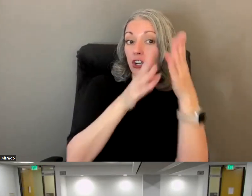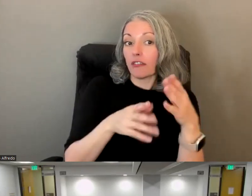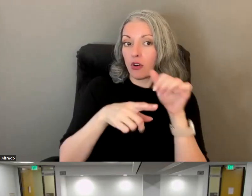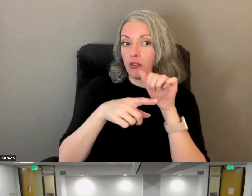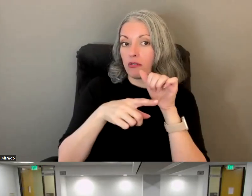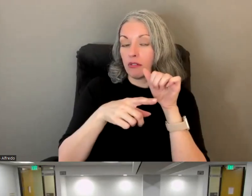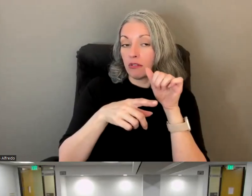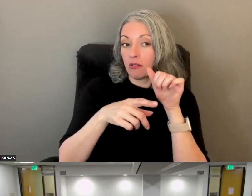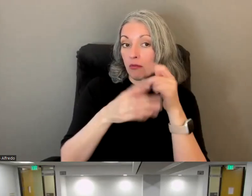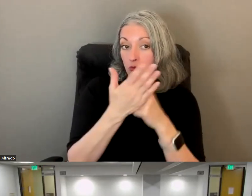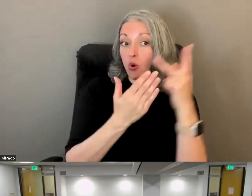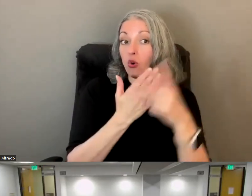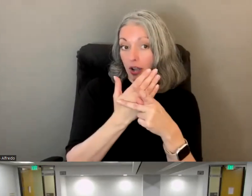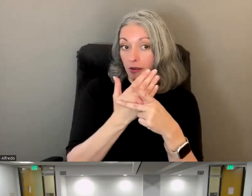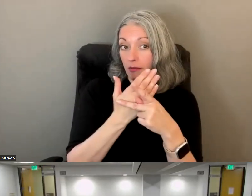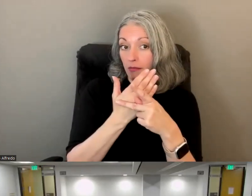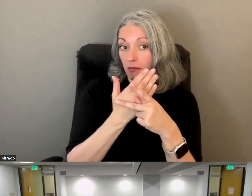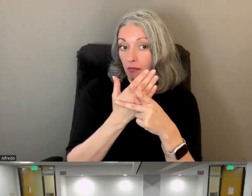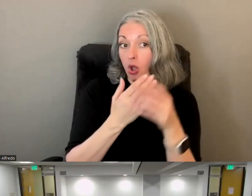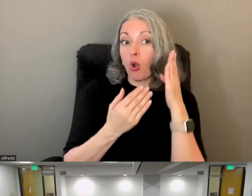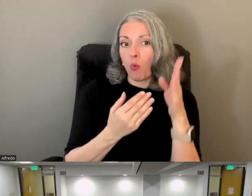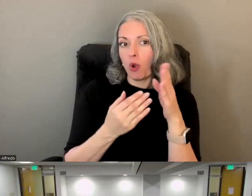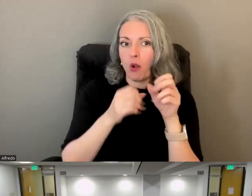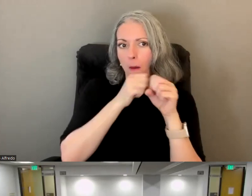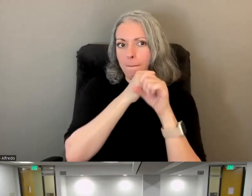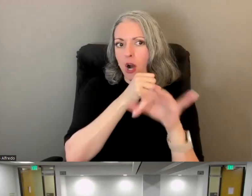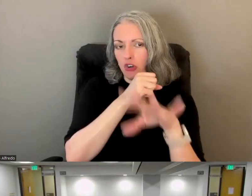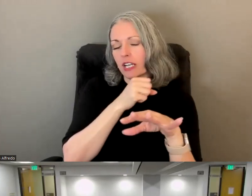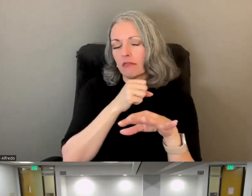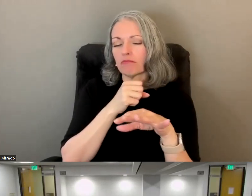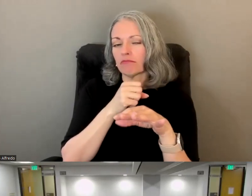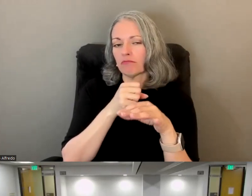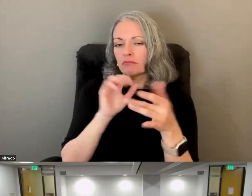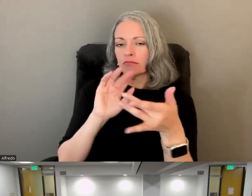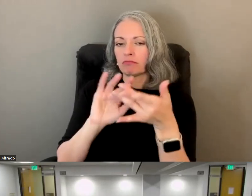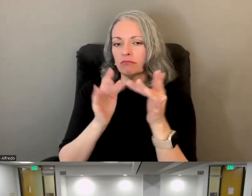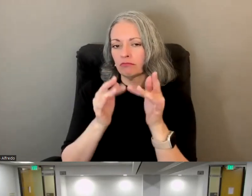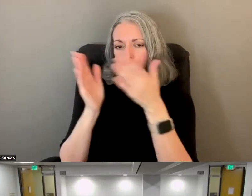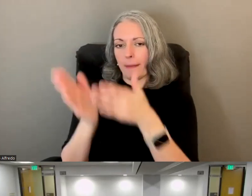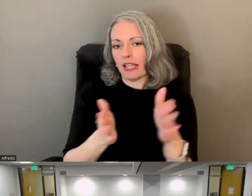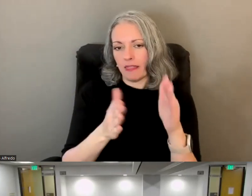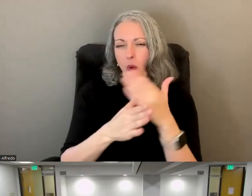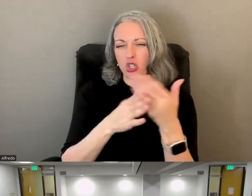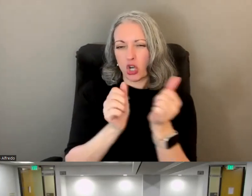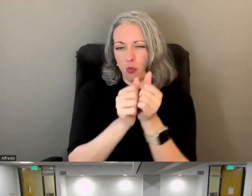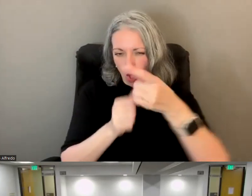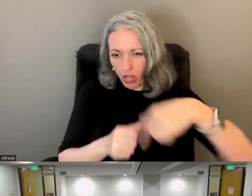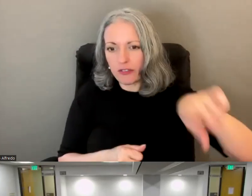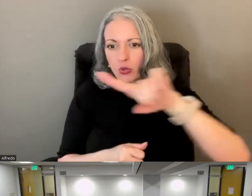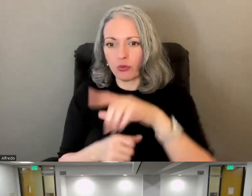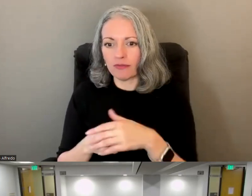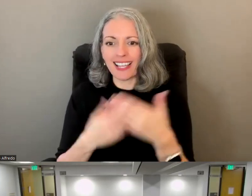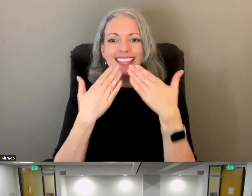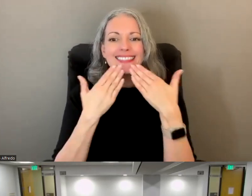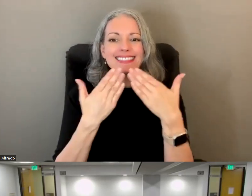actually created all the modules, we'll develop a kind of marketing and outreach plan that we can share with the group. So thank you. And